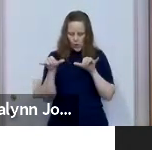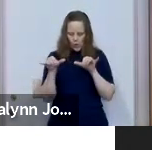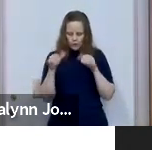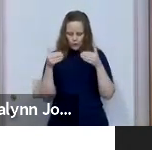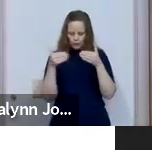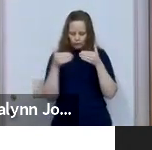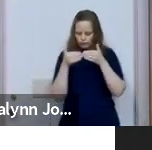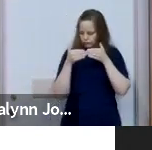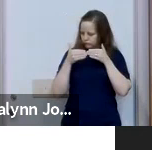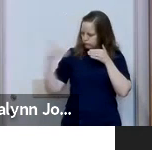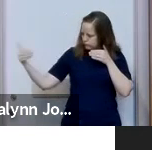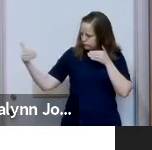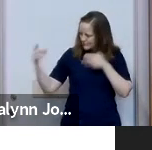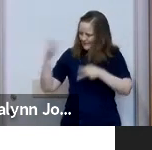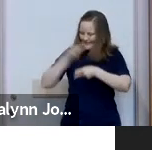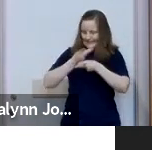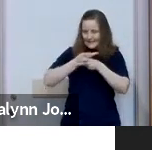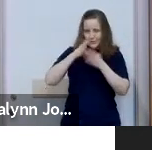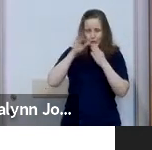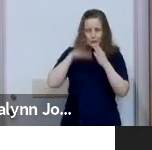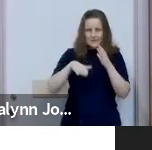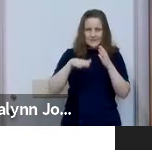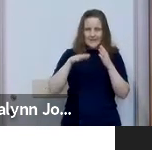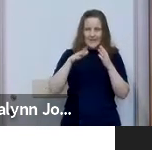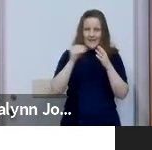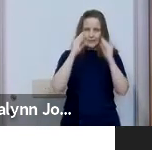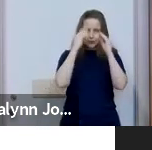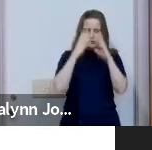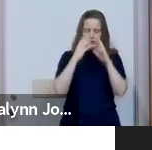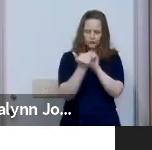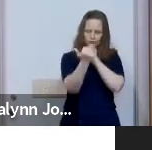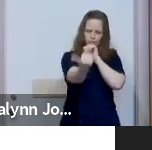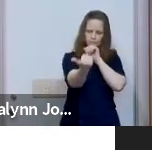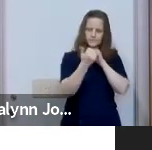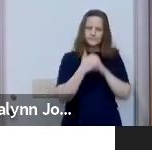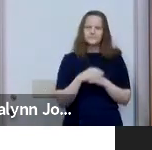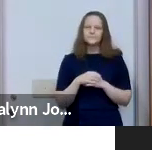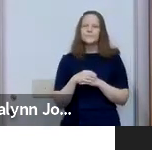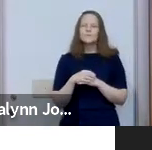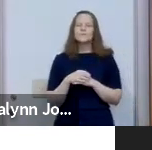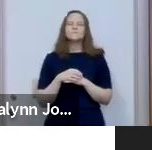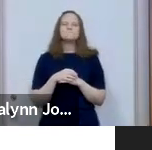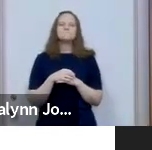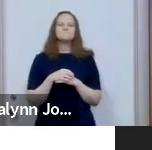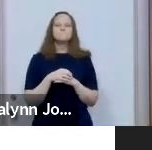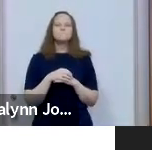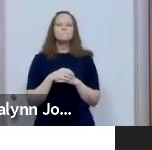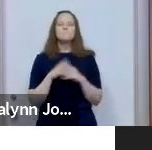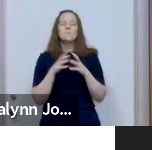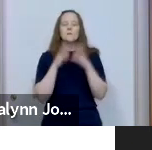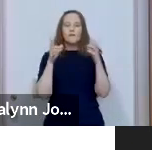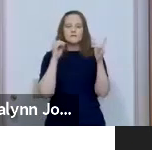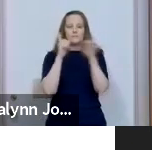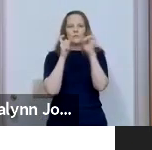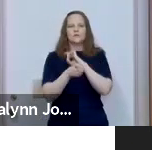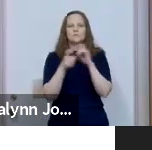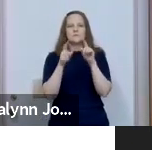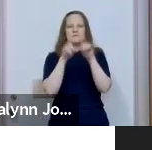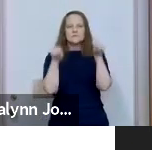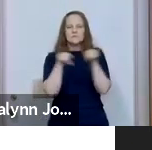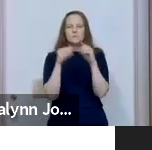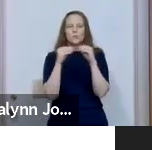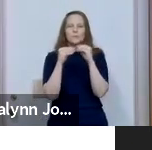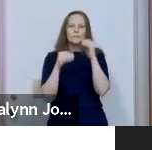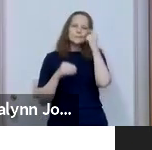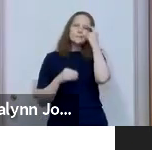to keep students and instructors delineated. And then again, lots of rearrangement and signs, more to come. Next